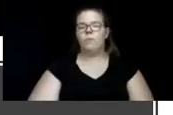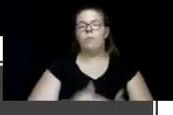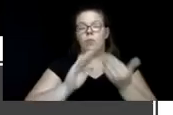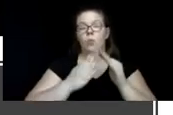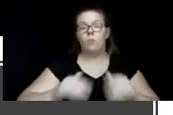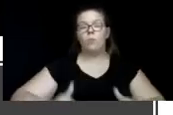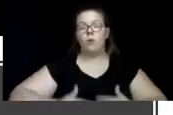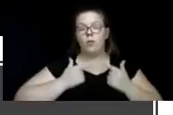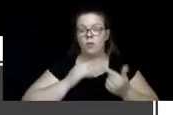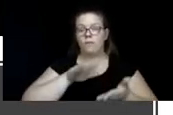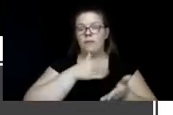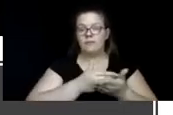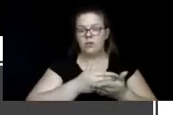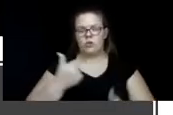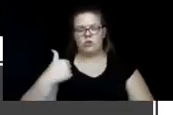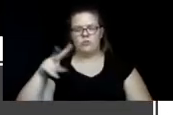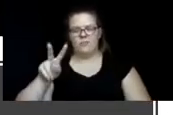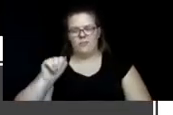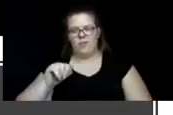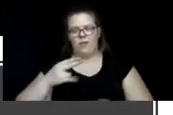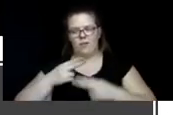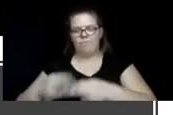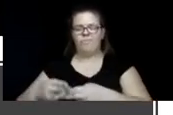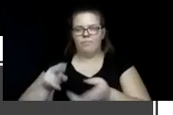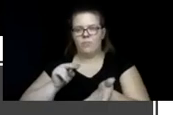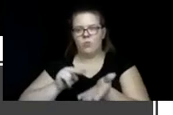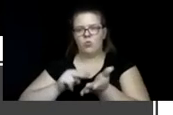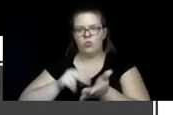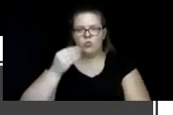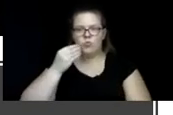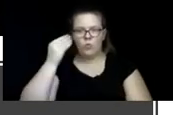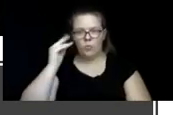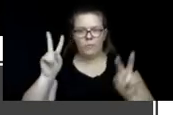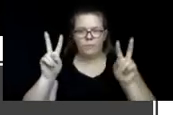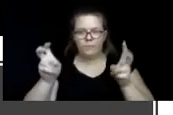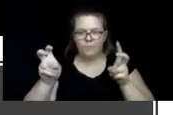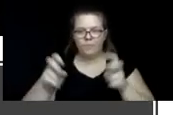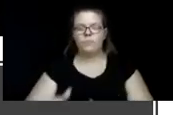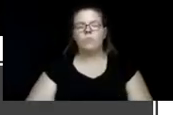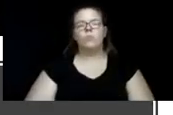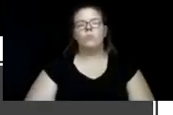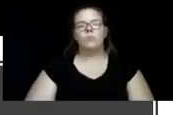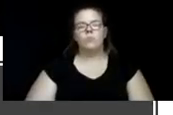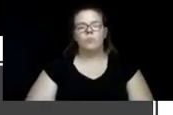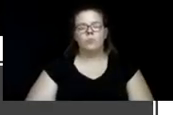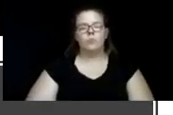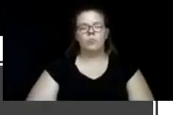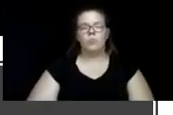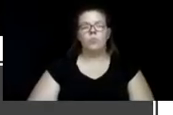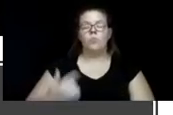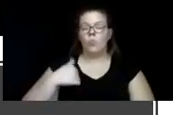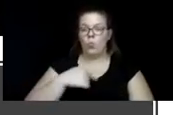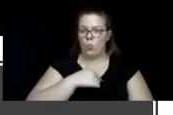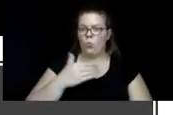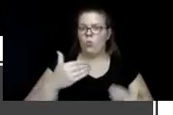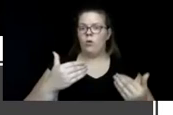what the VA calls the nursing home. We not